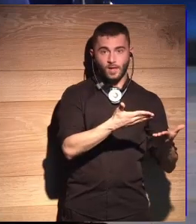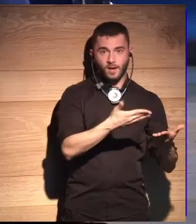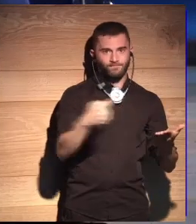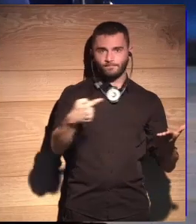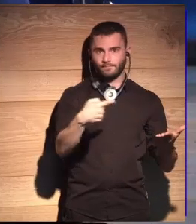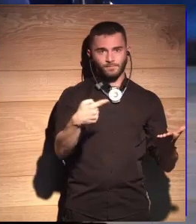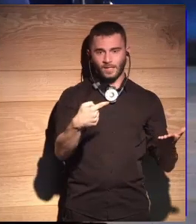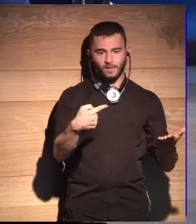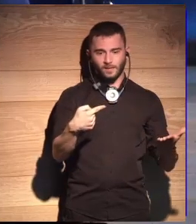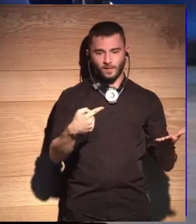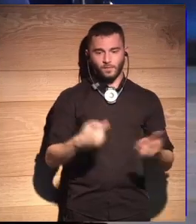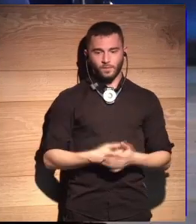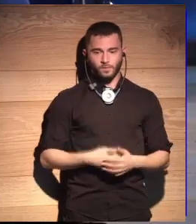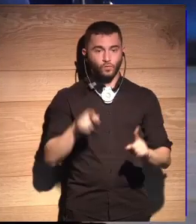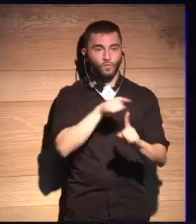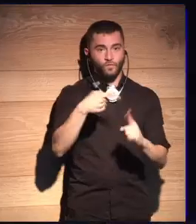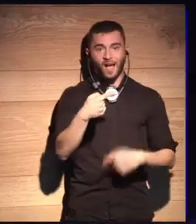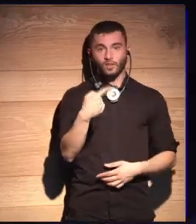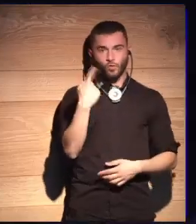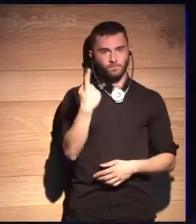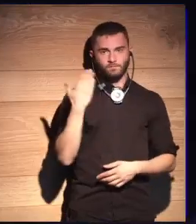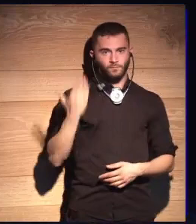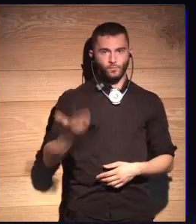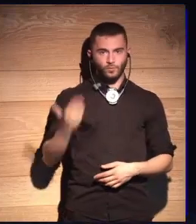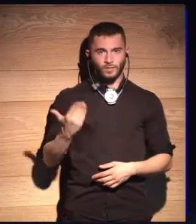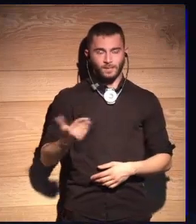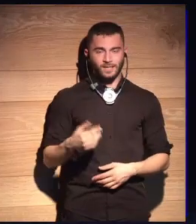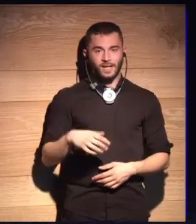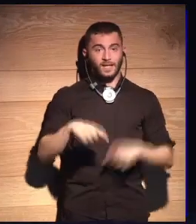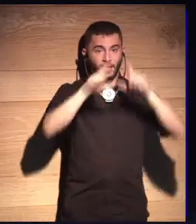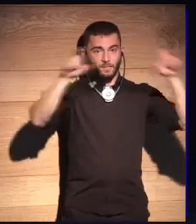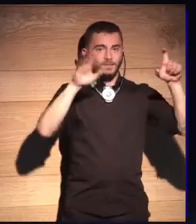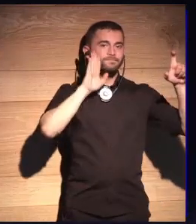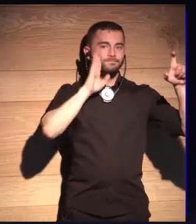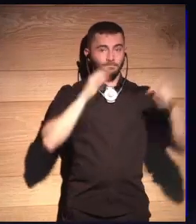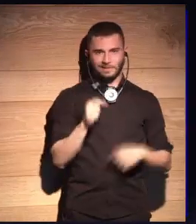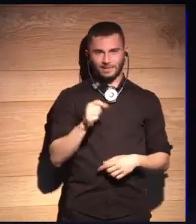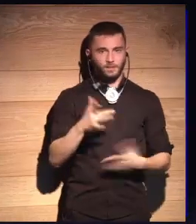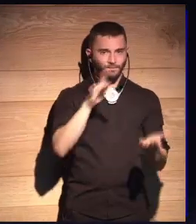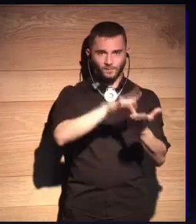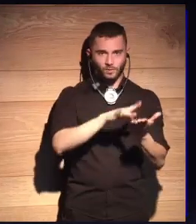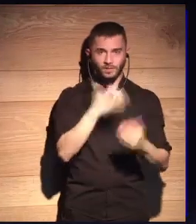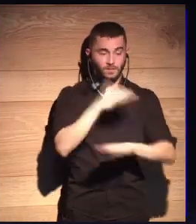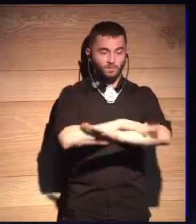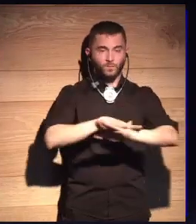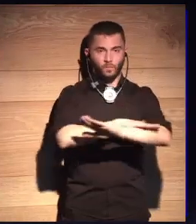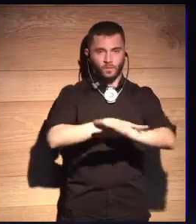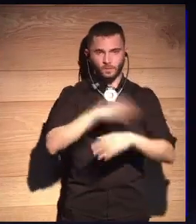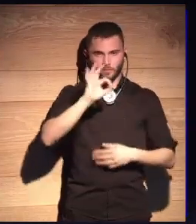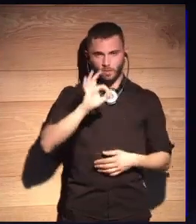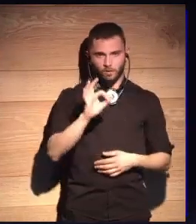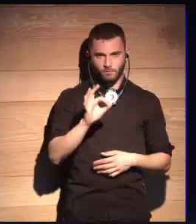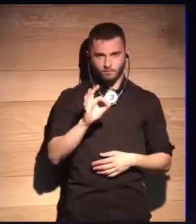mencionaba... Because that dependency that you mentioned is a fundamental factor, and we see it with those big corporations. It happens all the